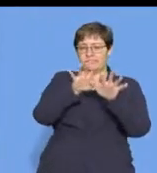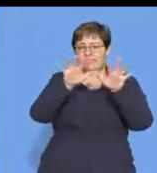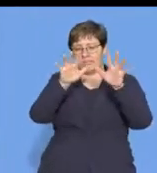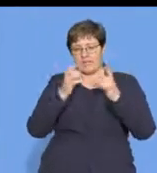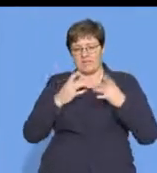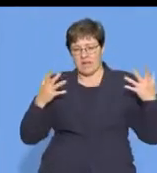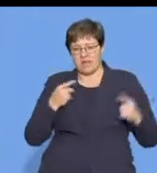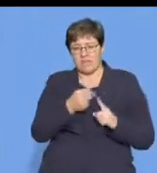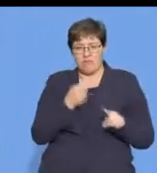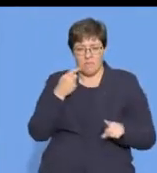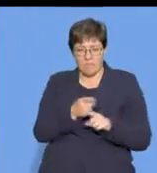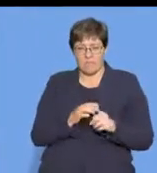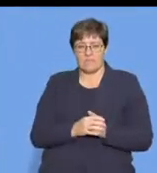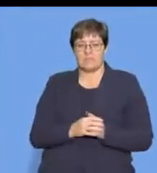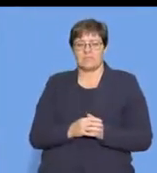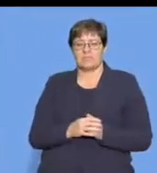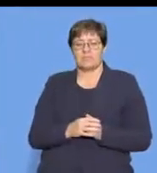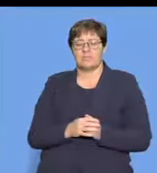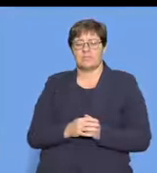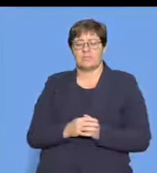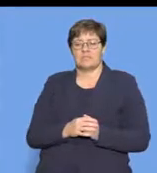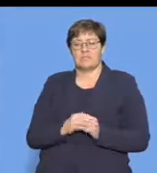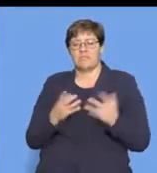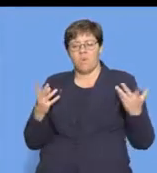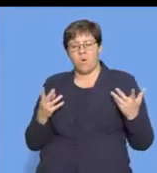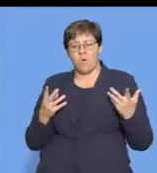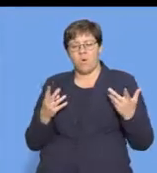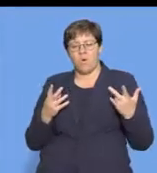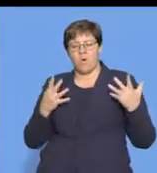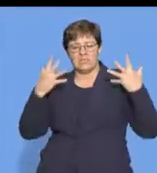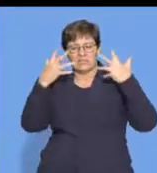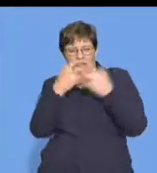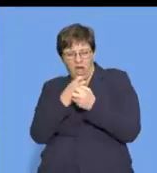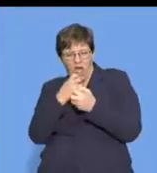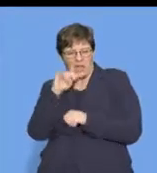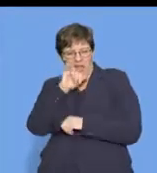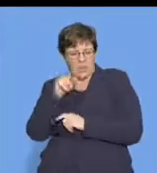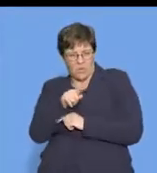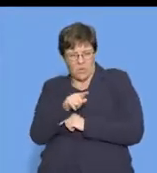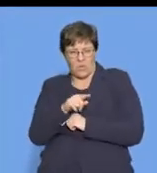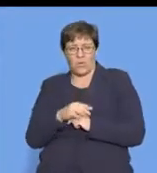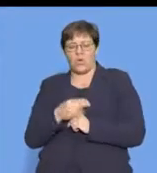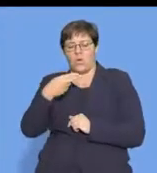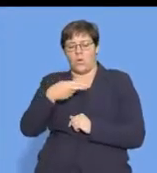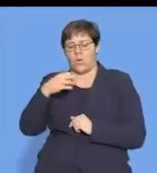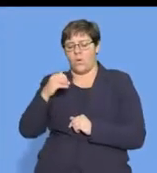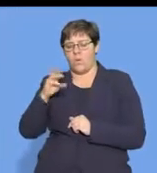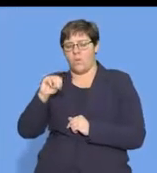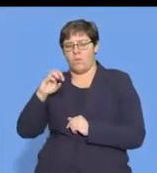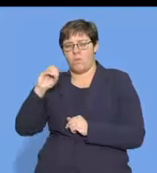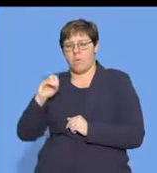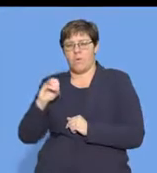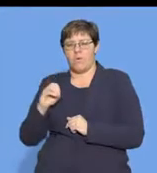where they moved from. And then we can see the more mustardy color, if you like, was Homo